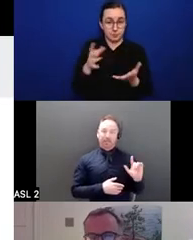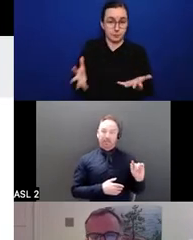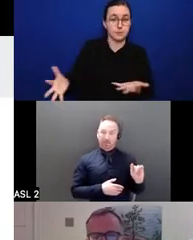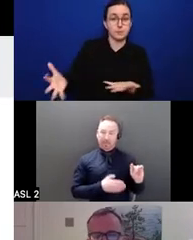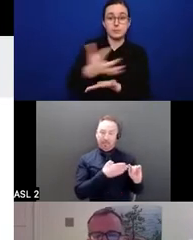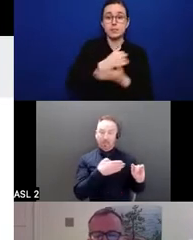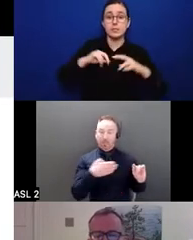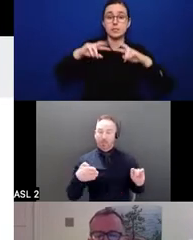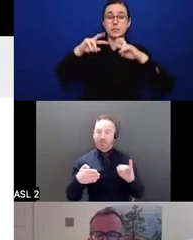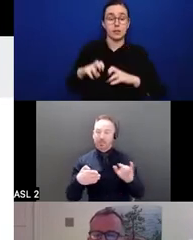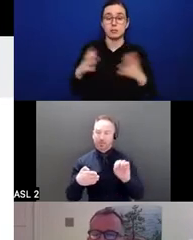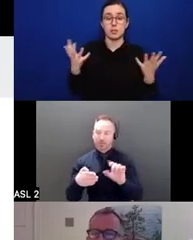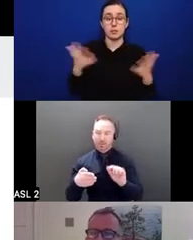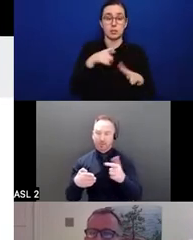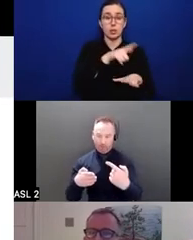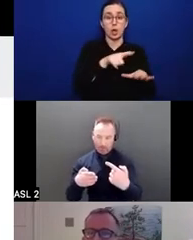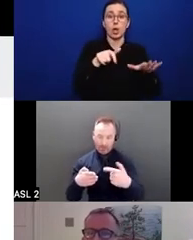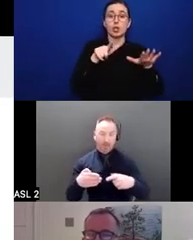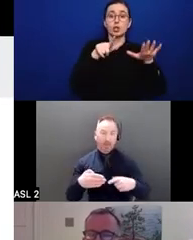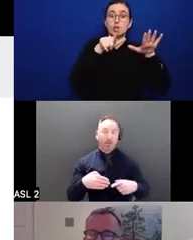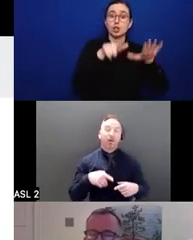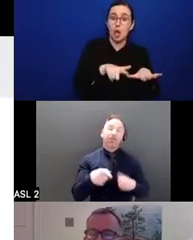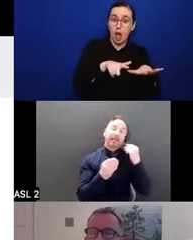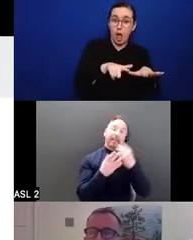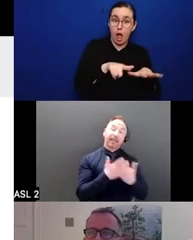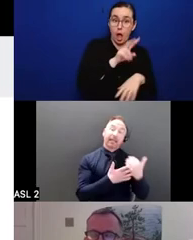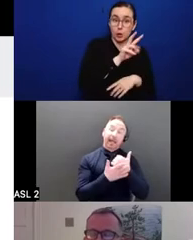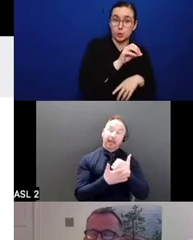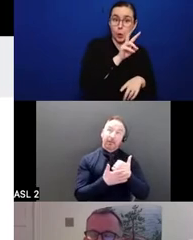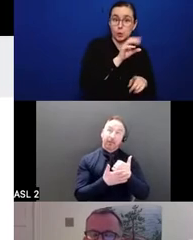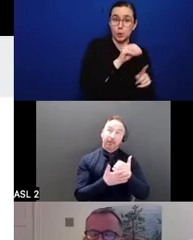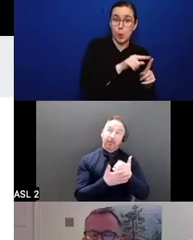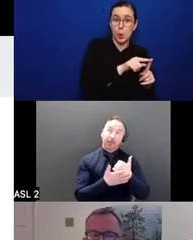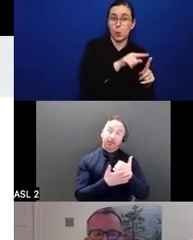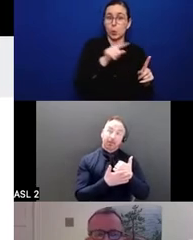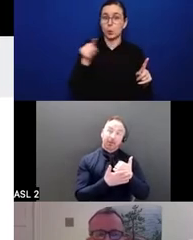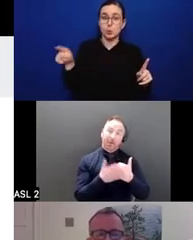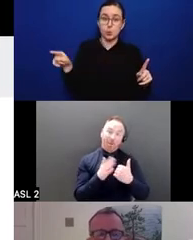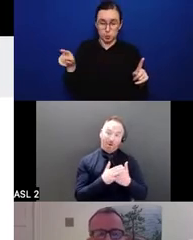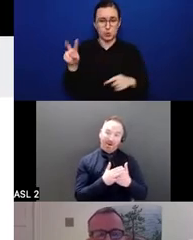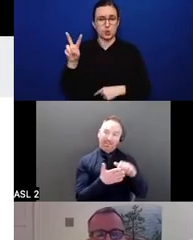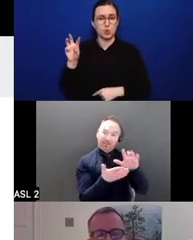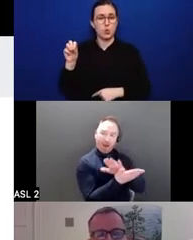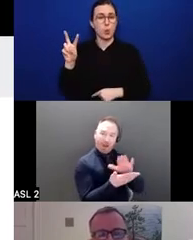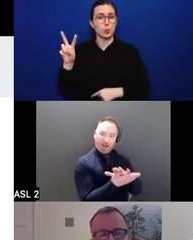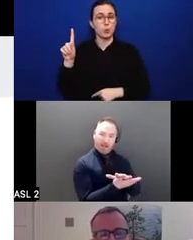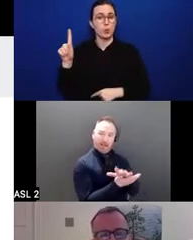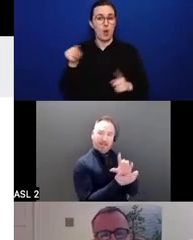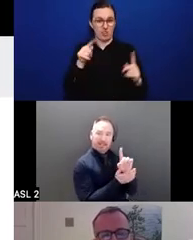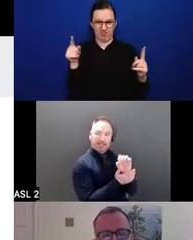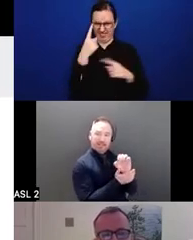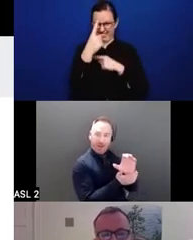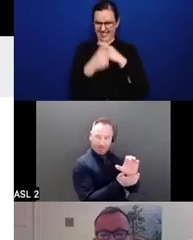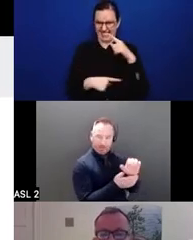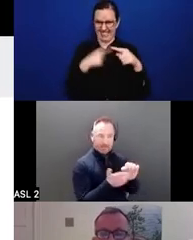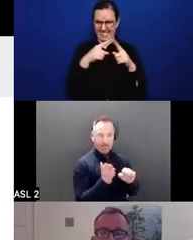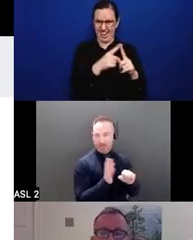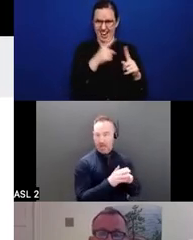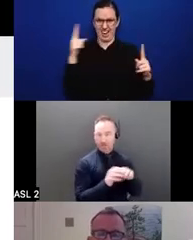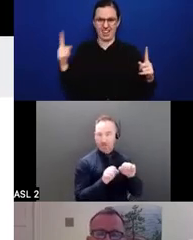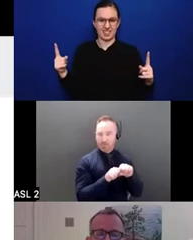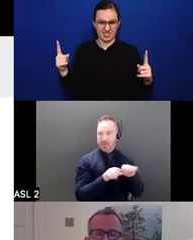of 2021. We also collected data that had already, or documents that had already been issued by countries before that time. So